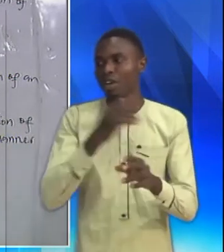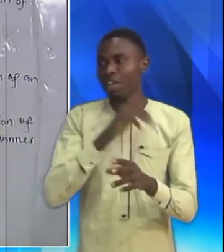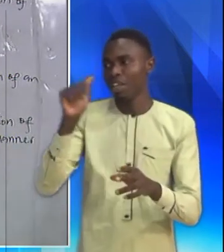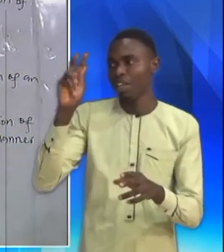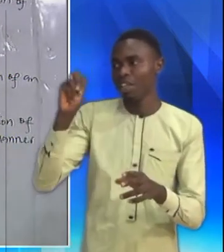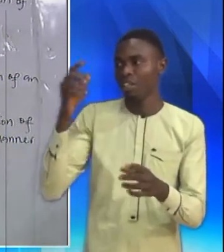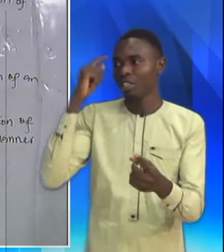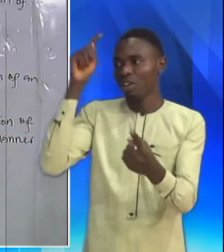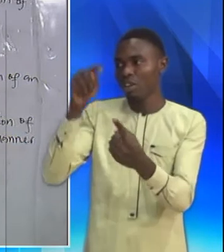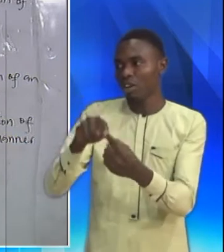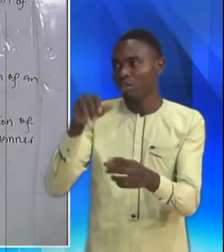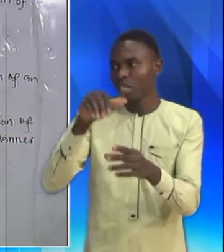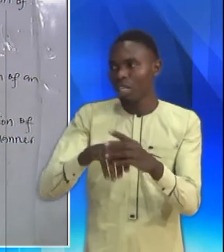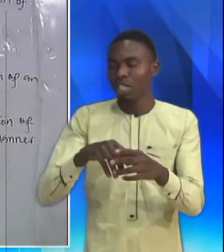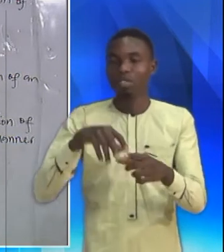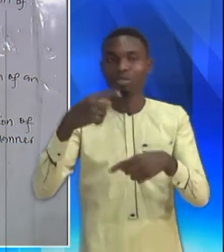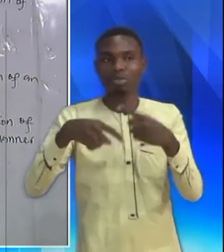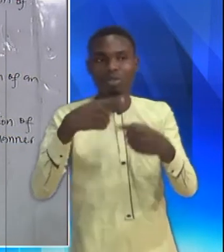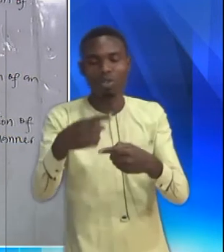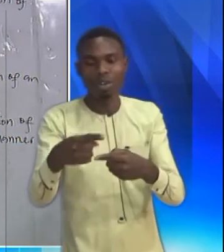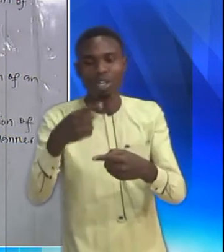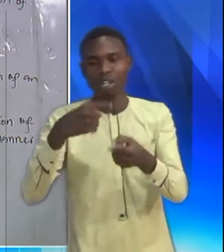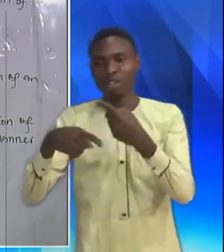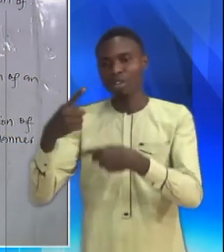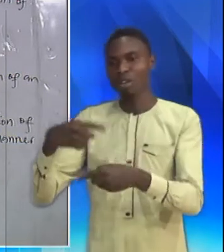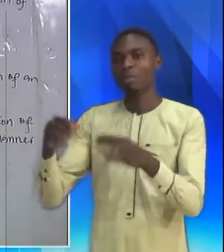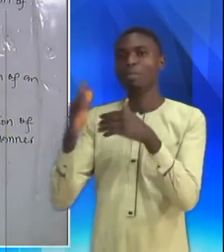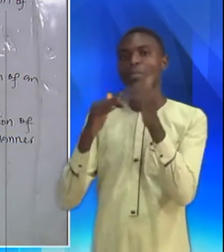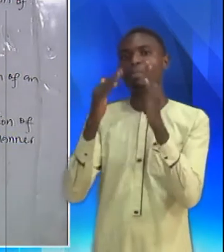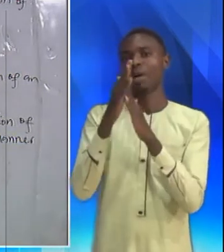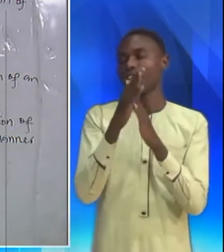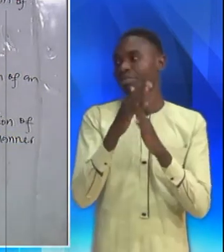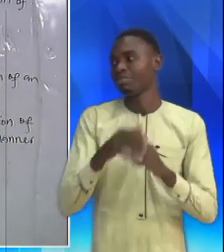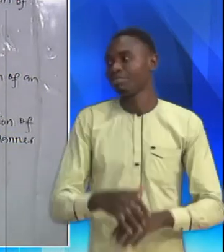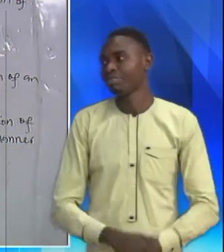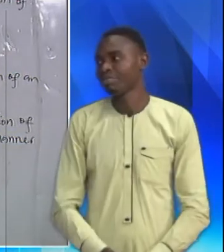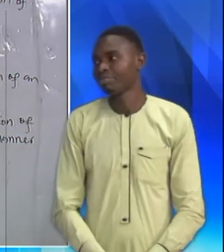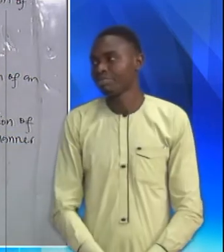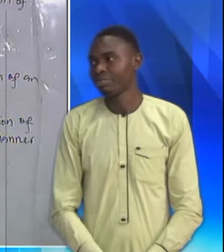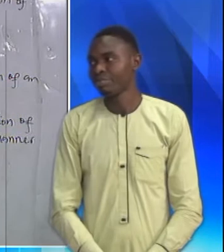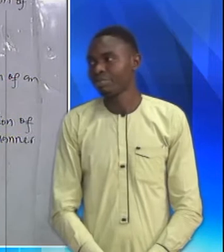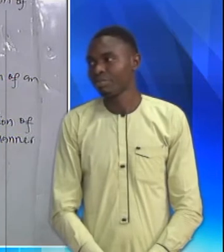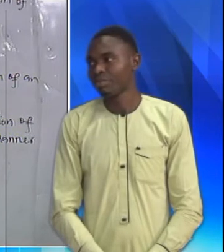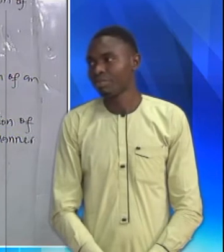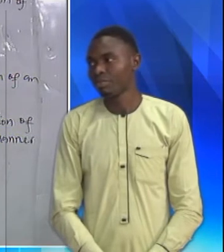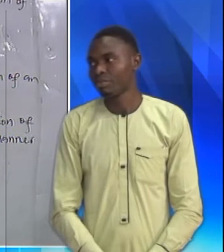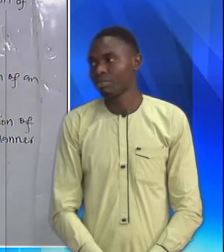To and fro manner. To and fro manner. This one I forgot to put a cycle.